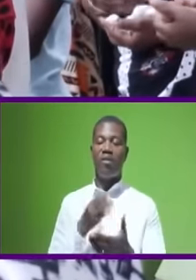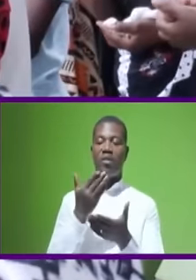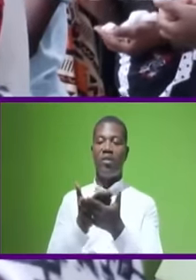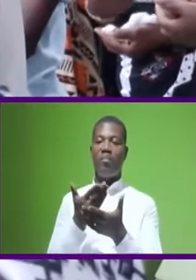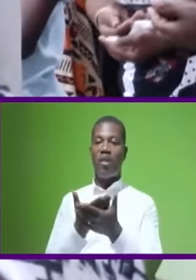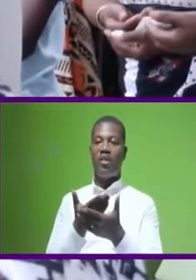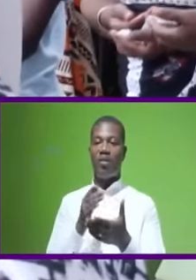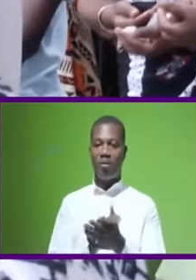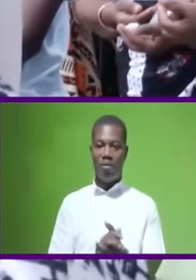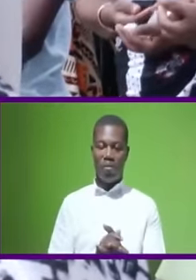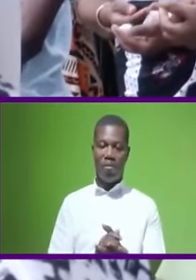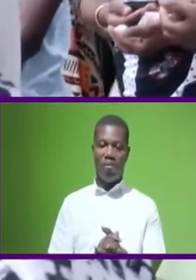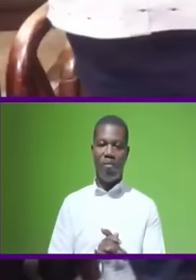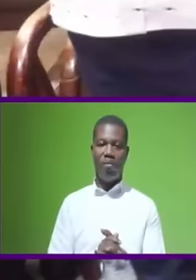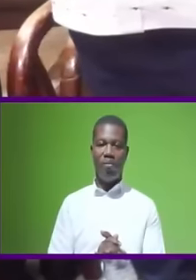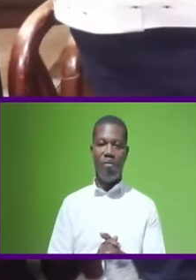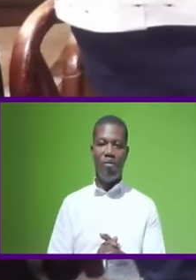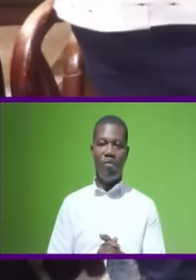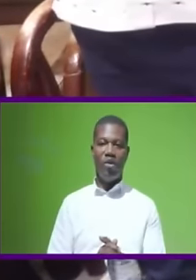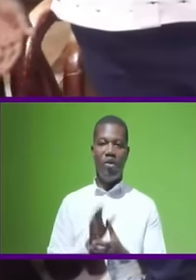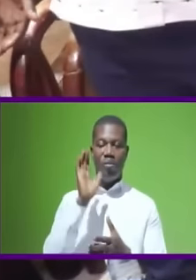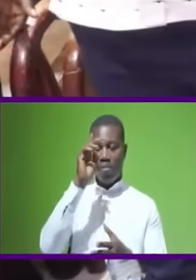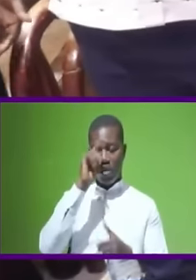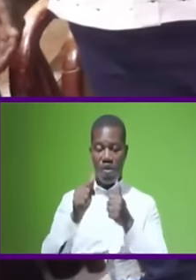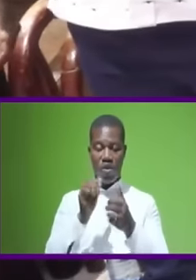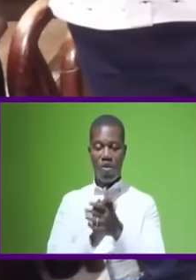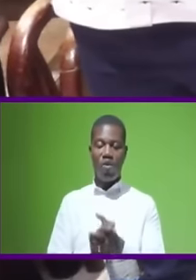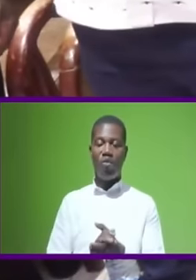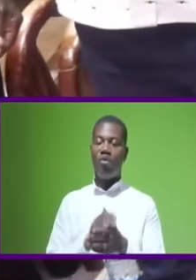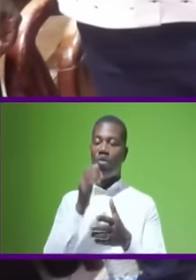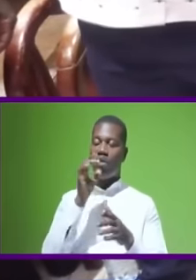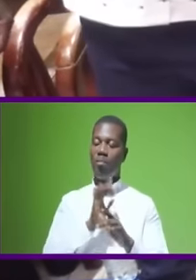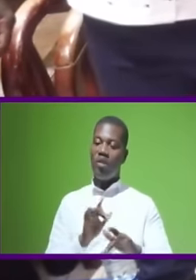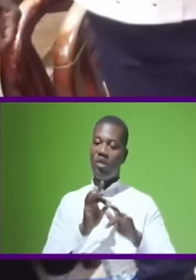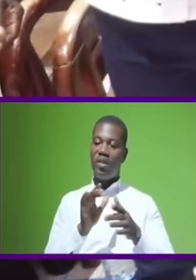patchel. Wo hutta wono monte papa